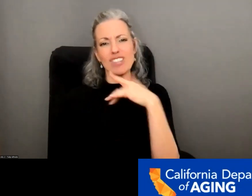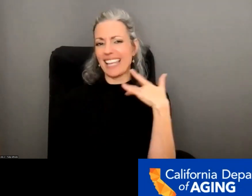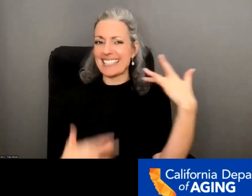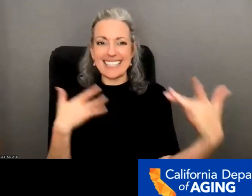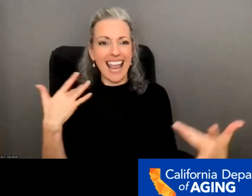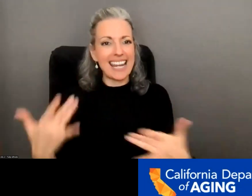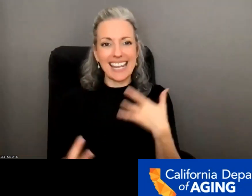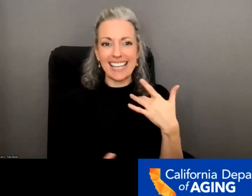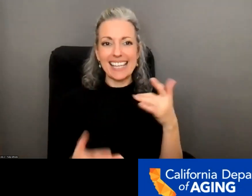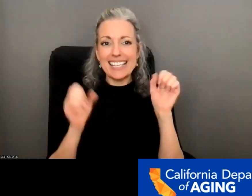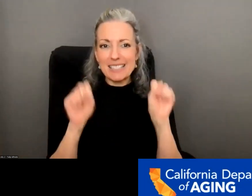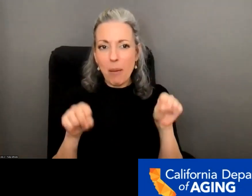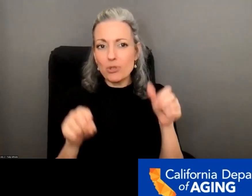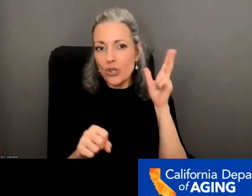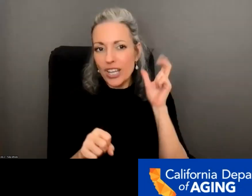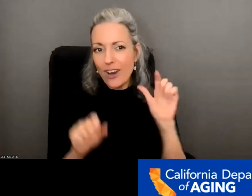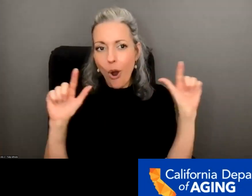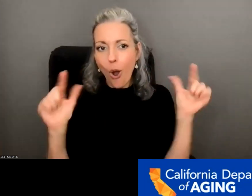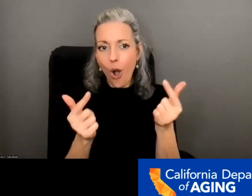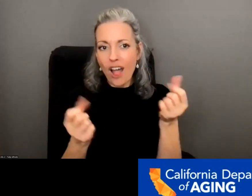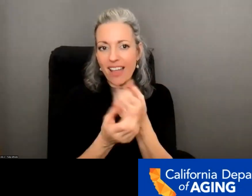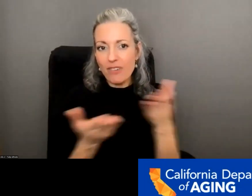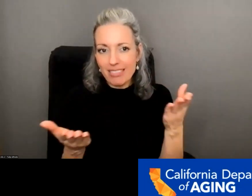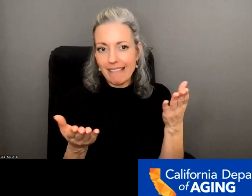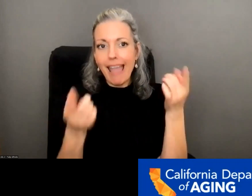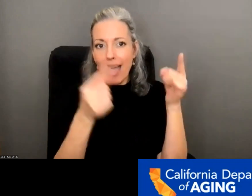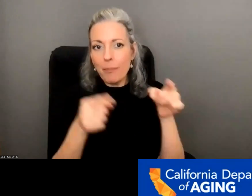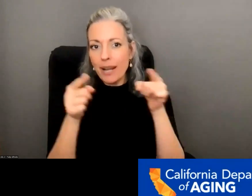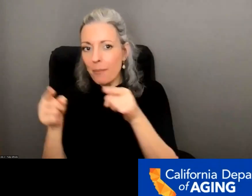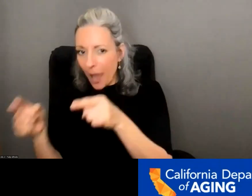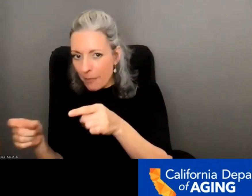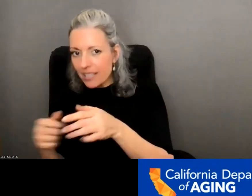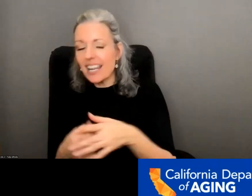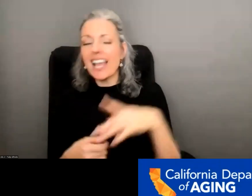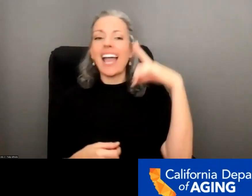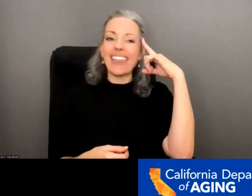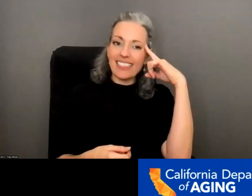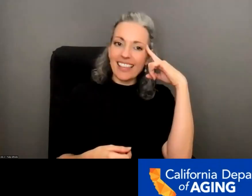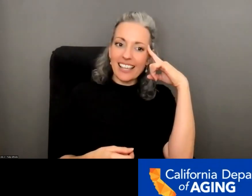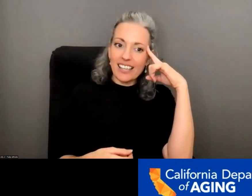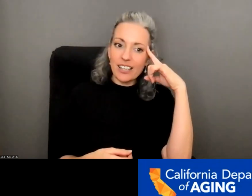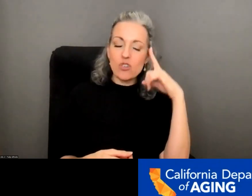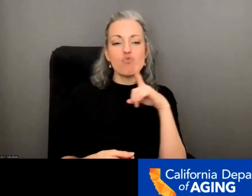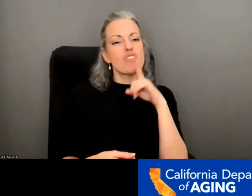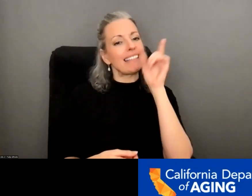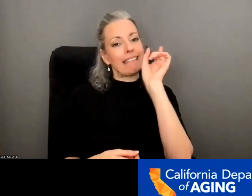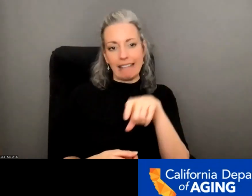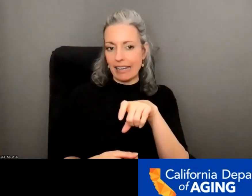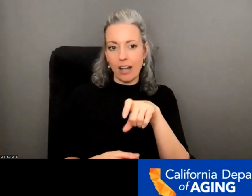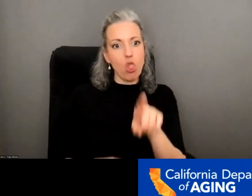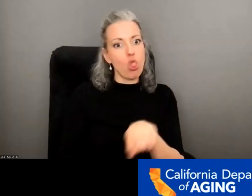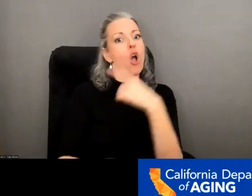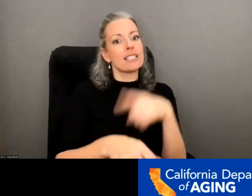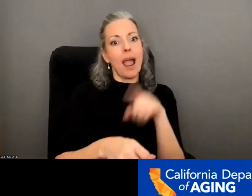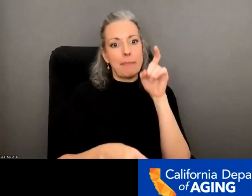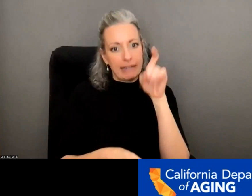be able to hear of all of this that's coming about. I think it's long overdue and really